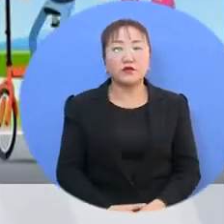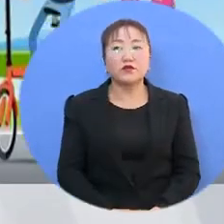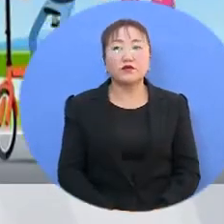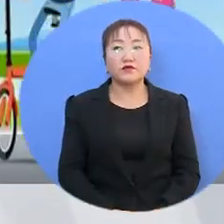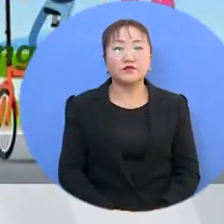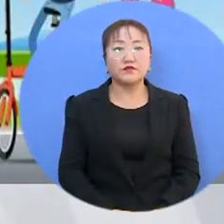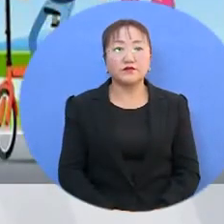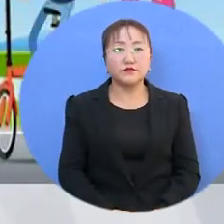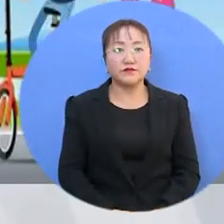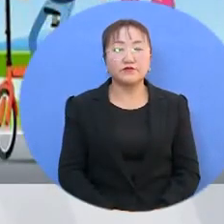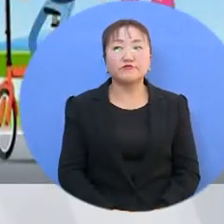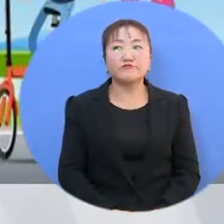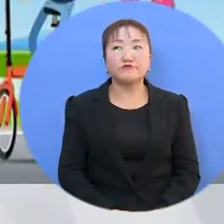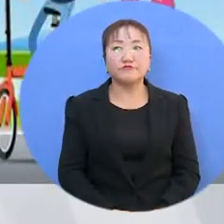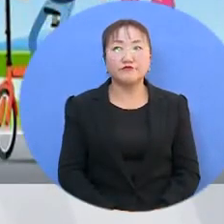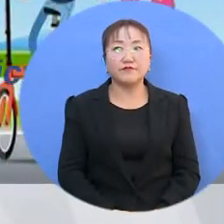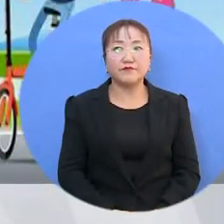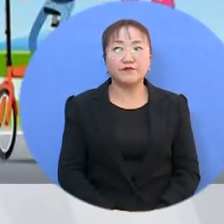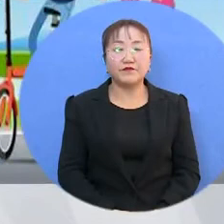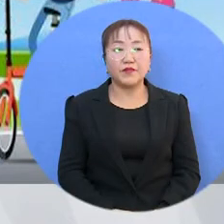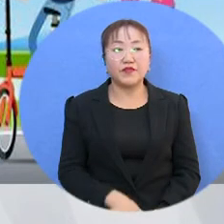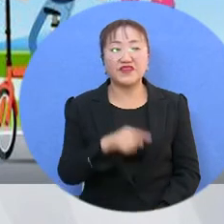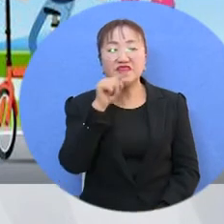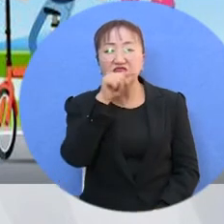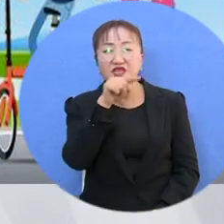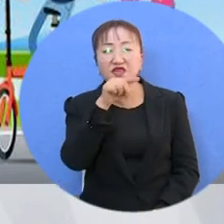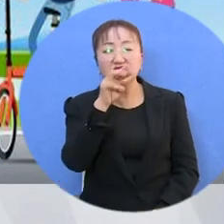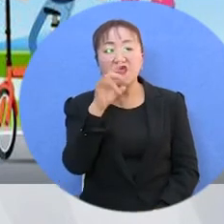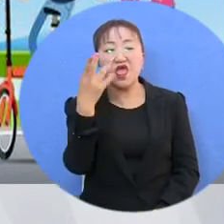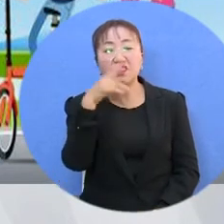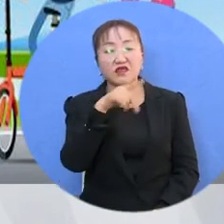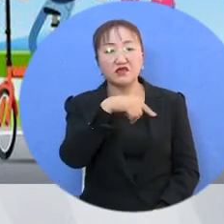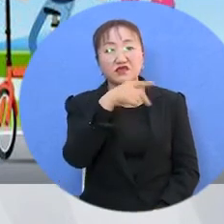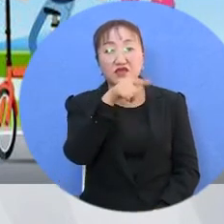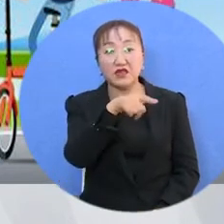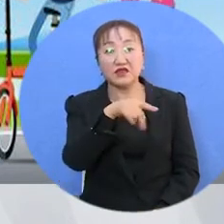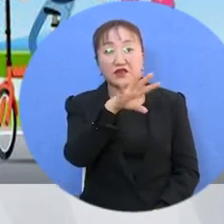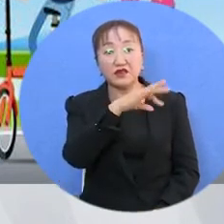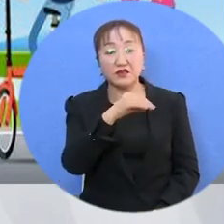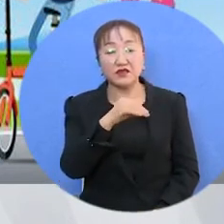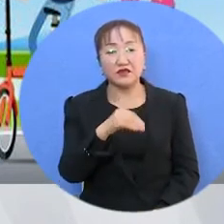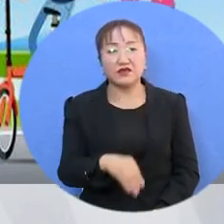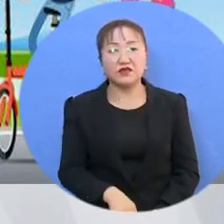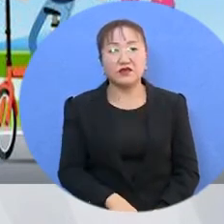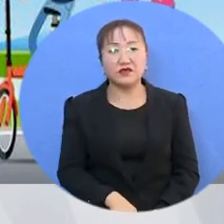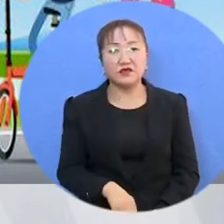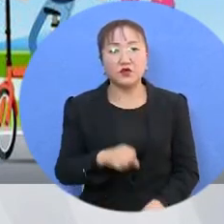make conversation. What are they doing now? What